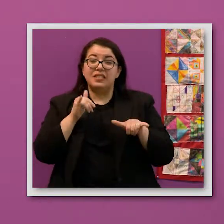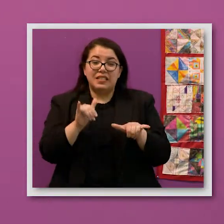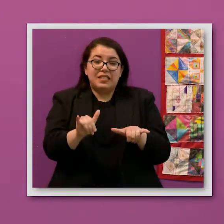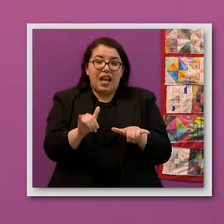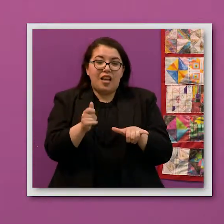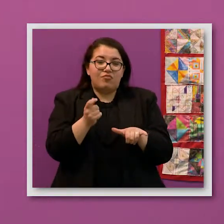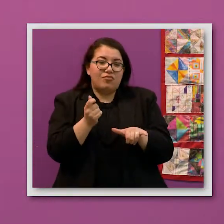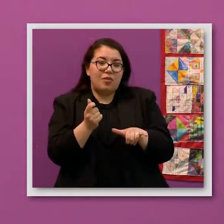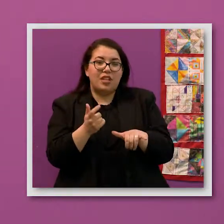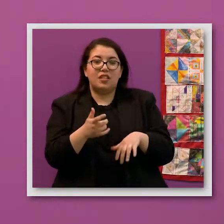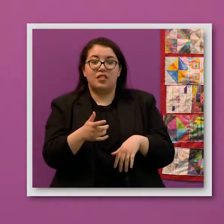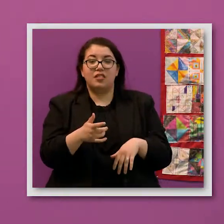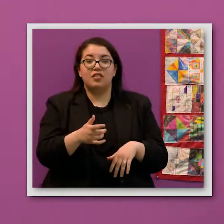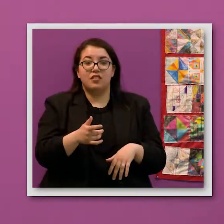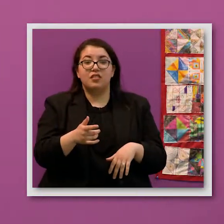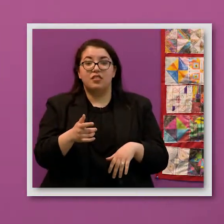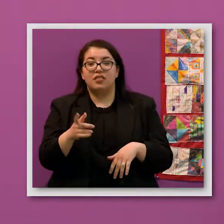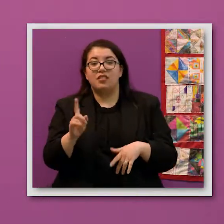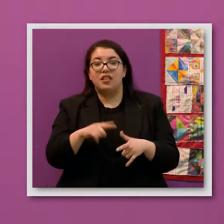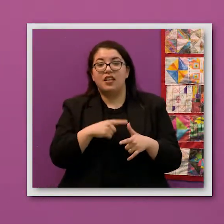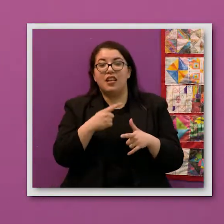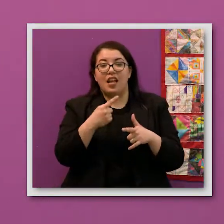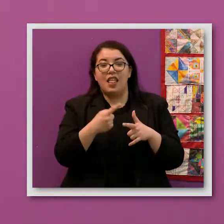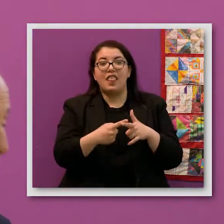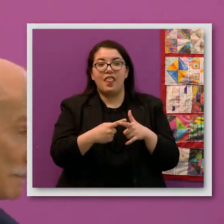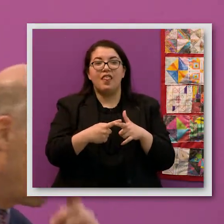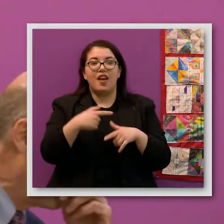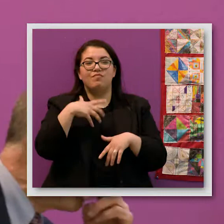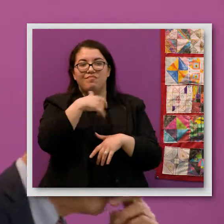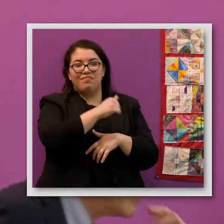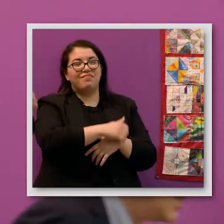and again, thank you all so much, and thank you, Mayor Bowser.